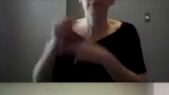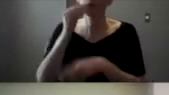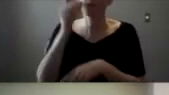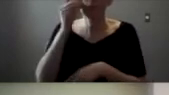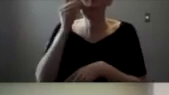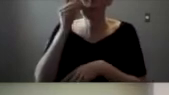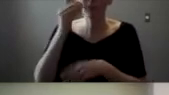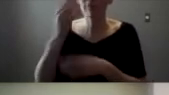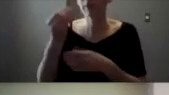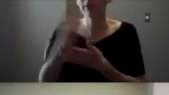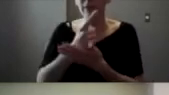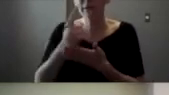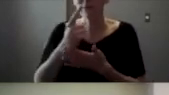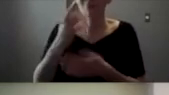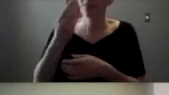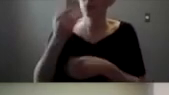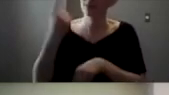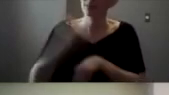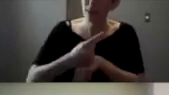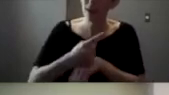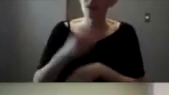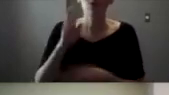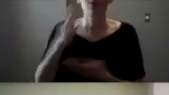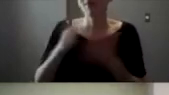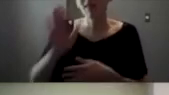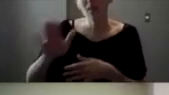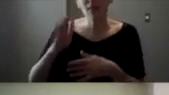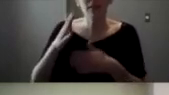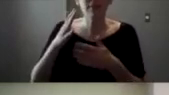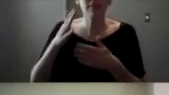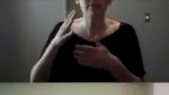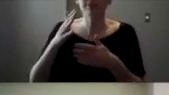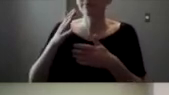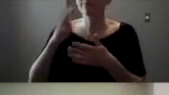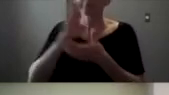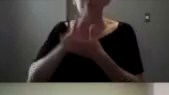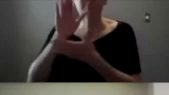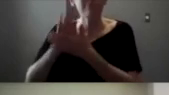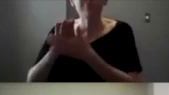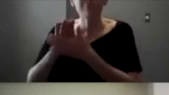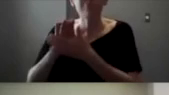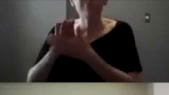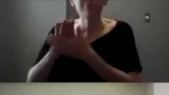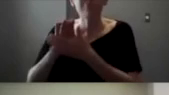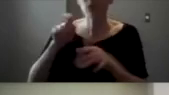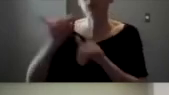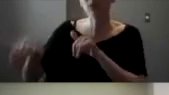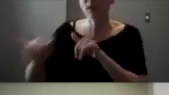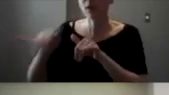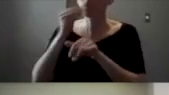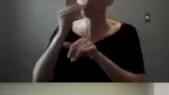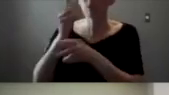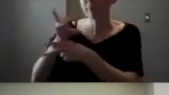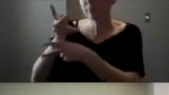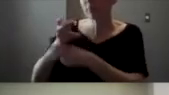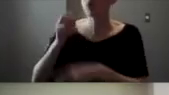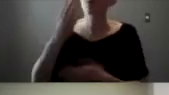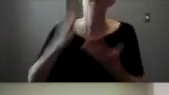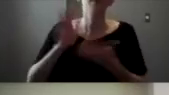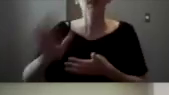come to work, or for that matter, their child's school might be closed and they're not available to come into work. So we have to be able